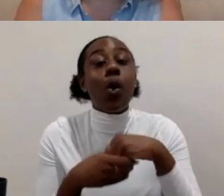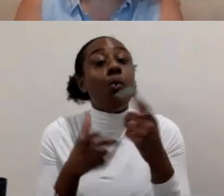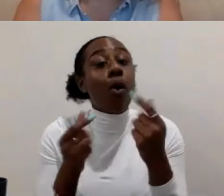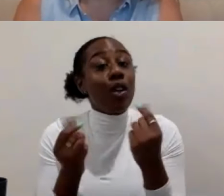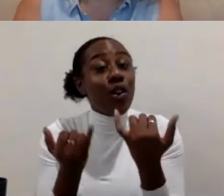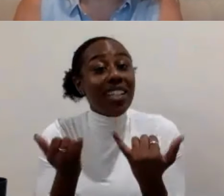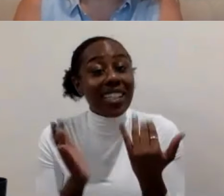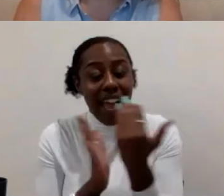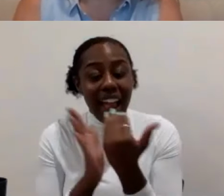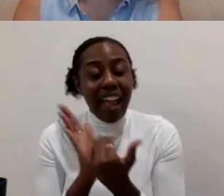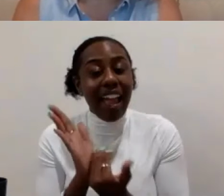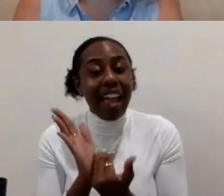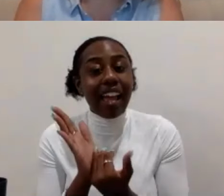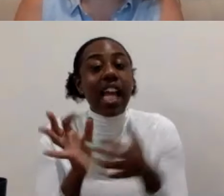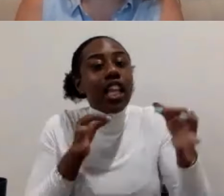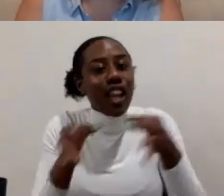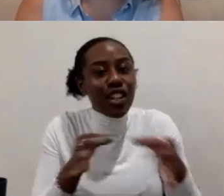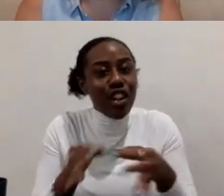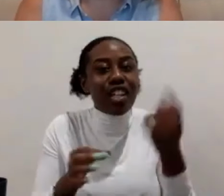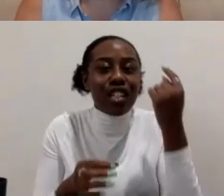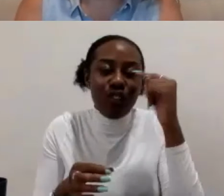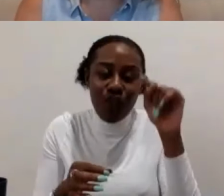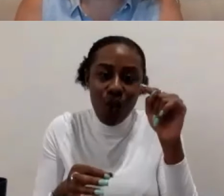the instructions